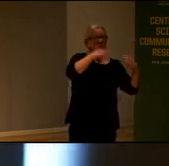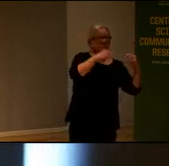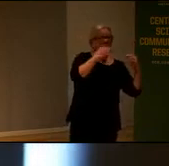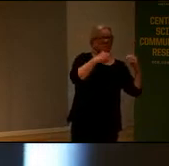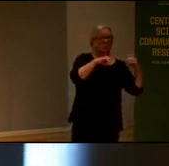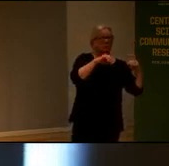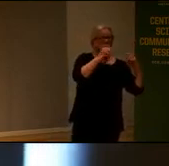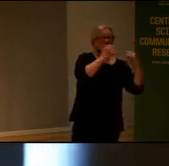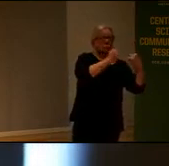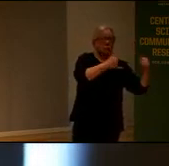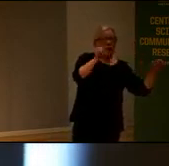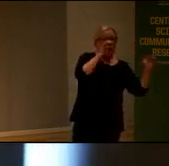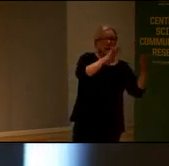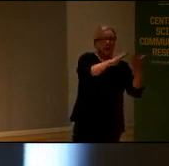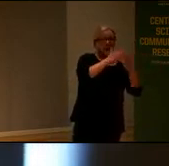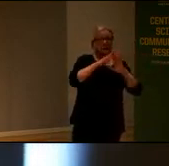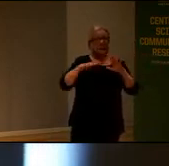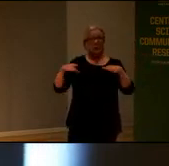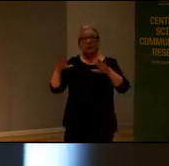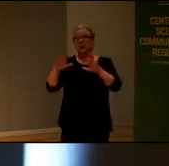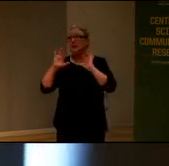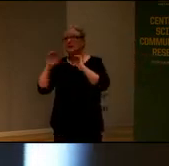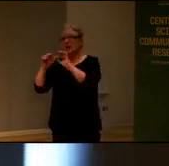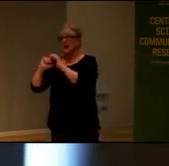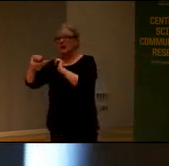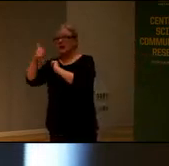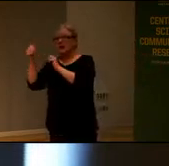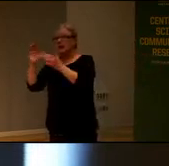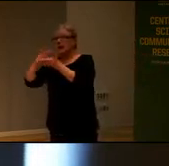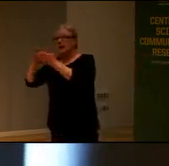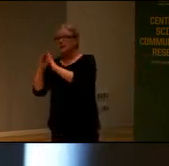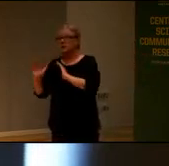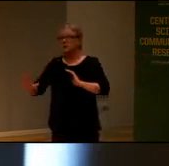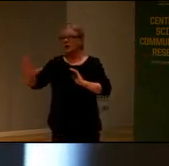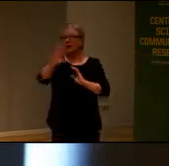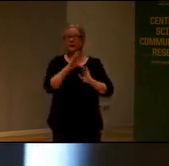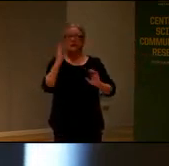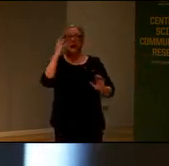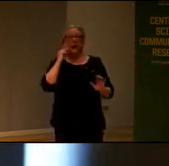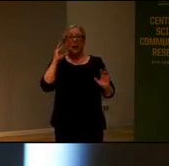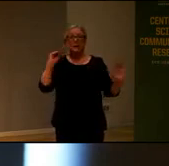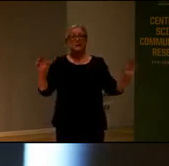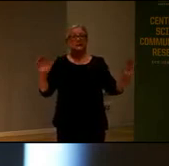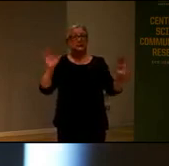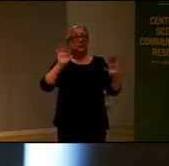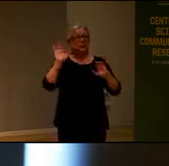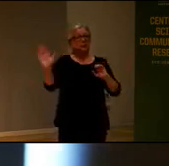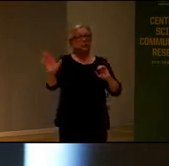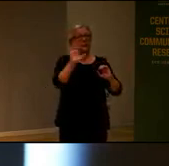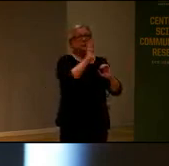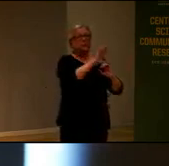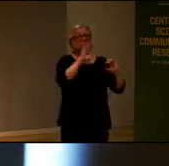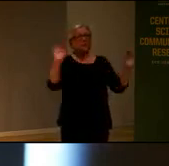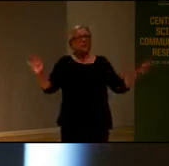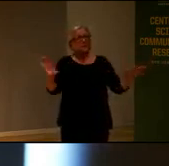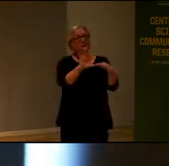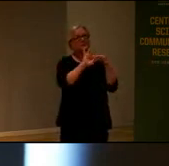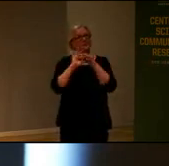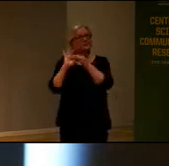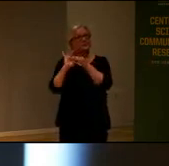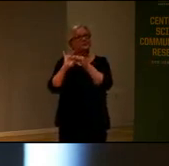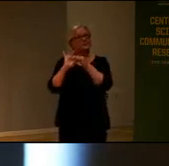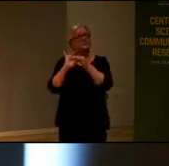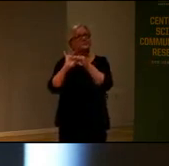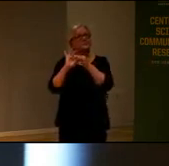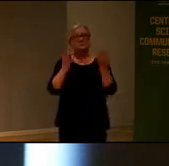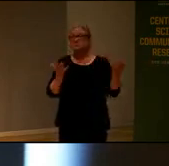most impacted, to bring their expertise and lived experience and come alongside them so that way they can help, well, I would